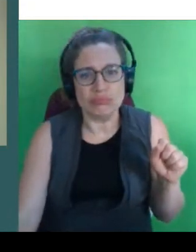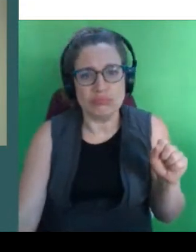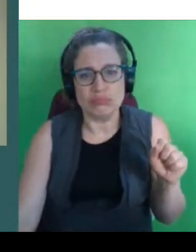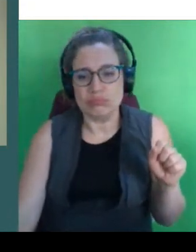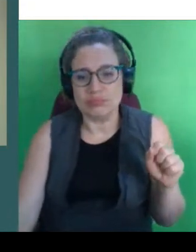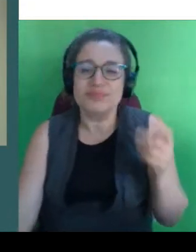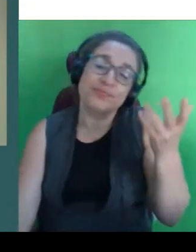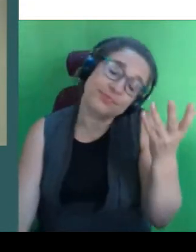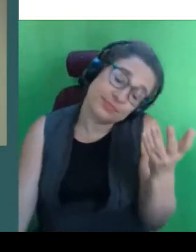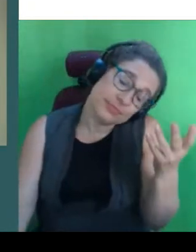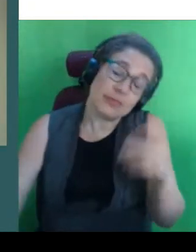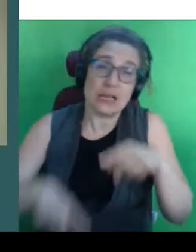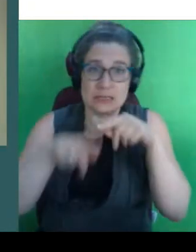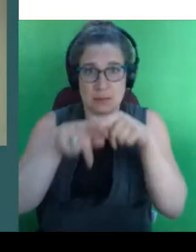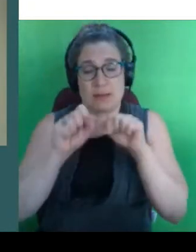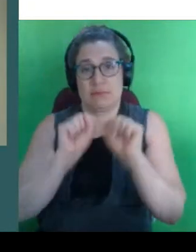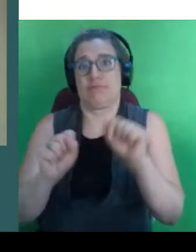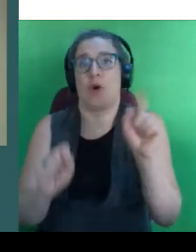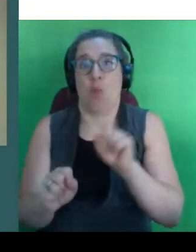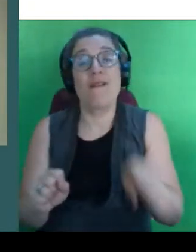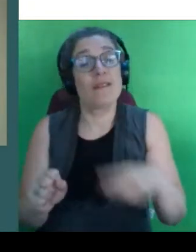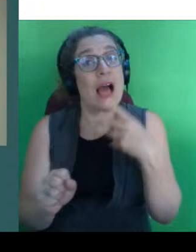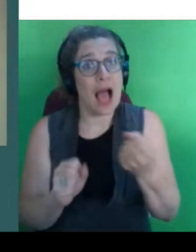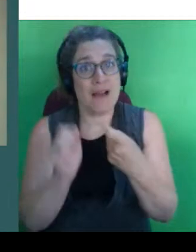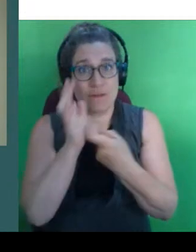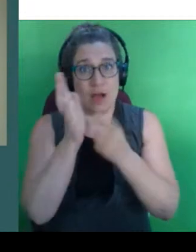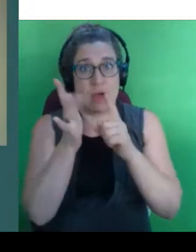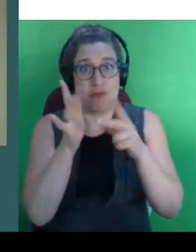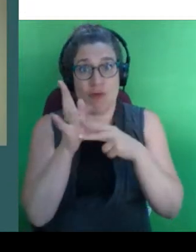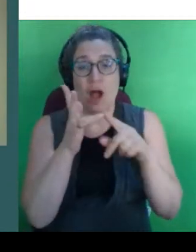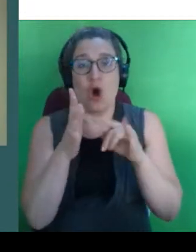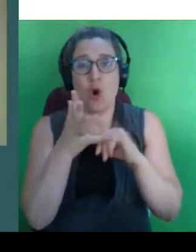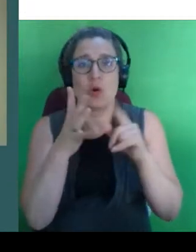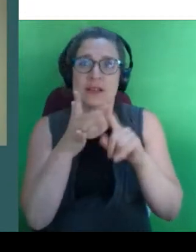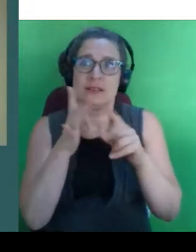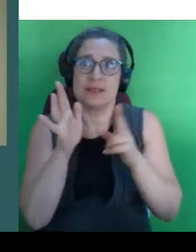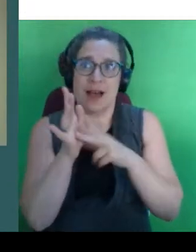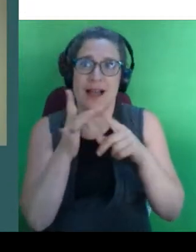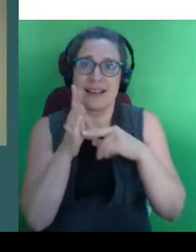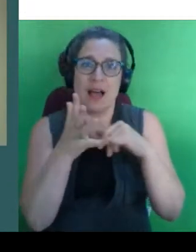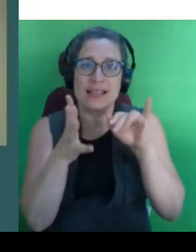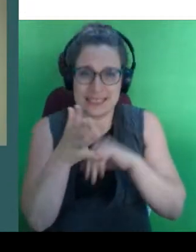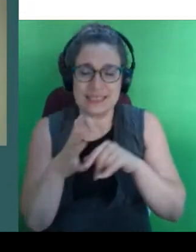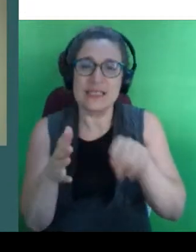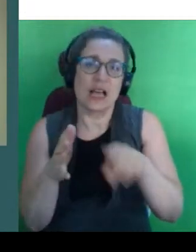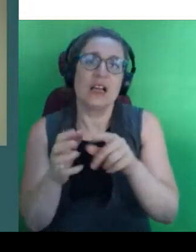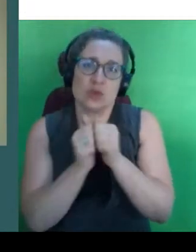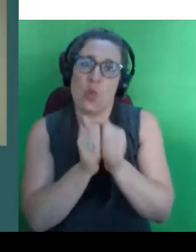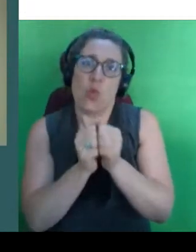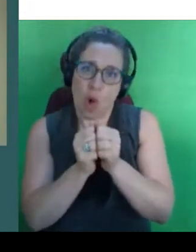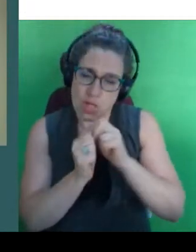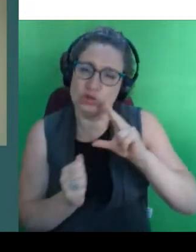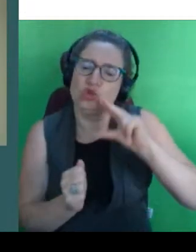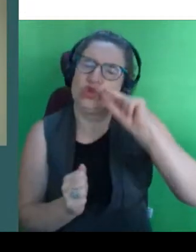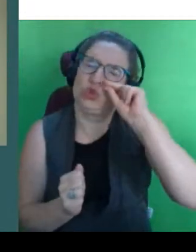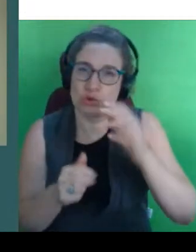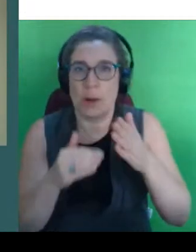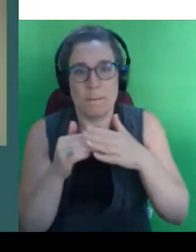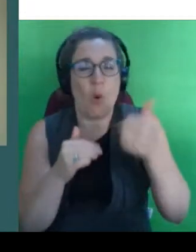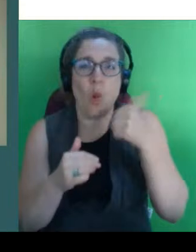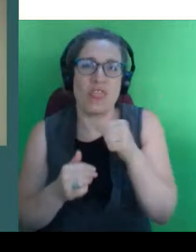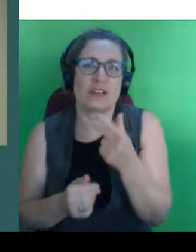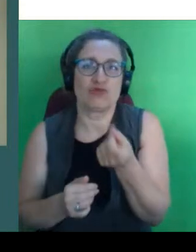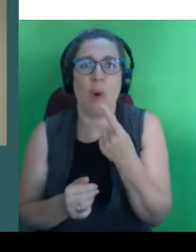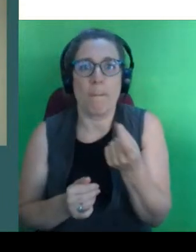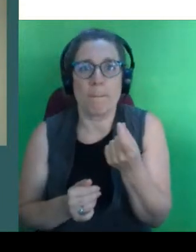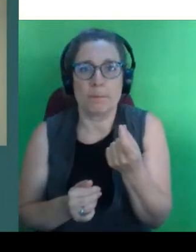got. If they've got rhinosinusitis, then douching is probably more effective than drops. If they've just got a